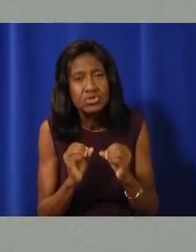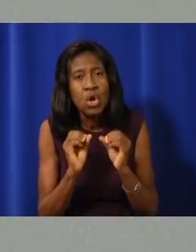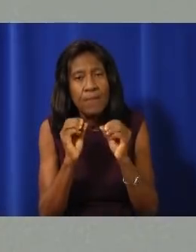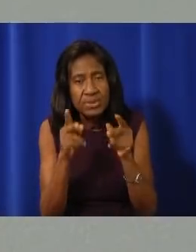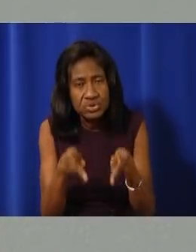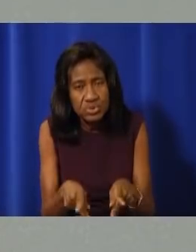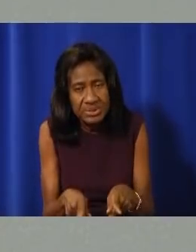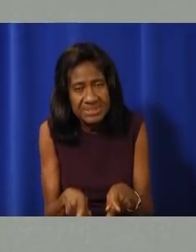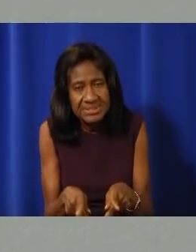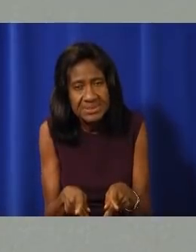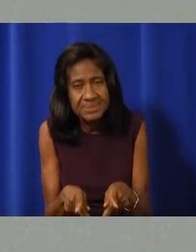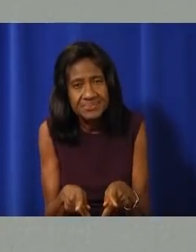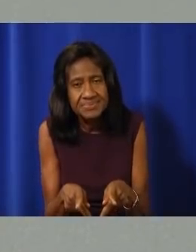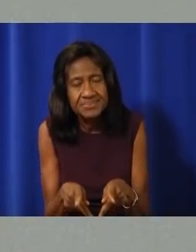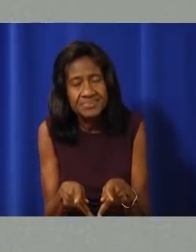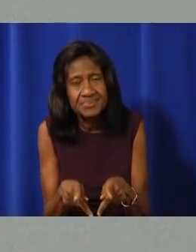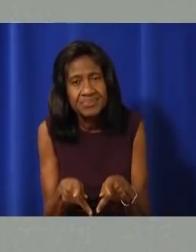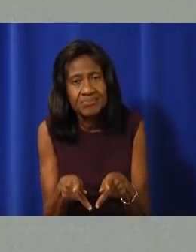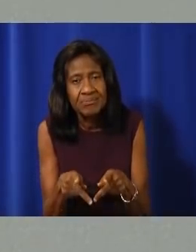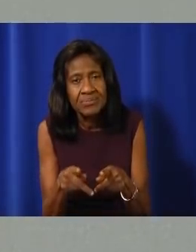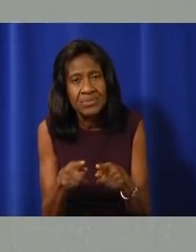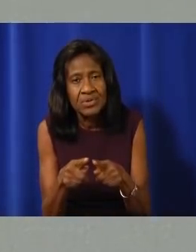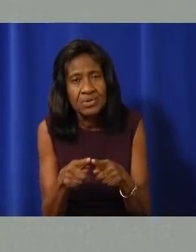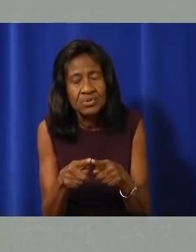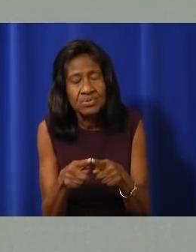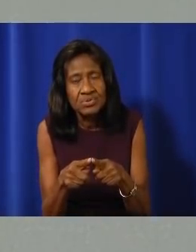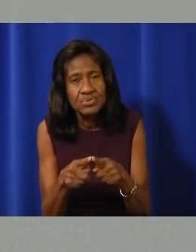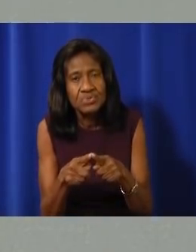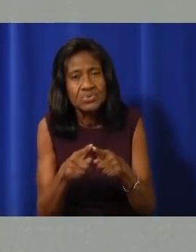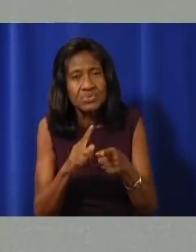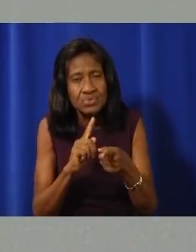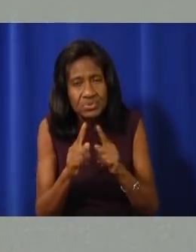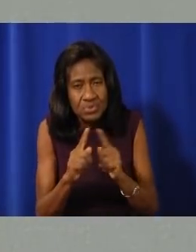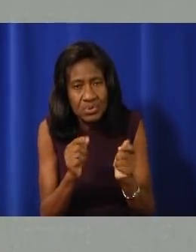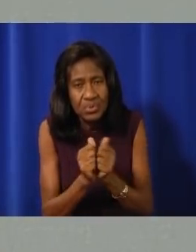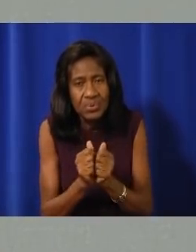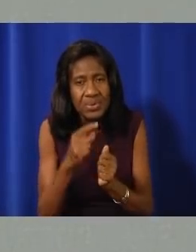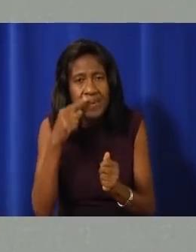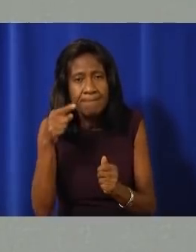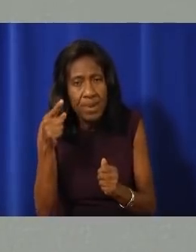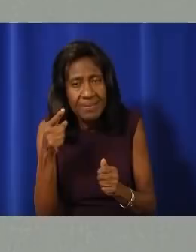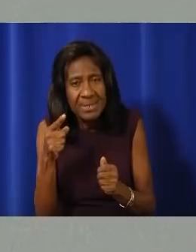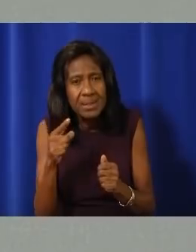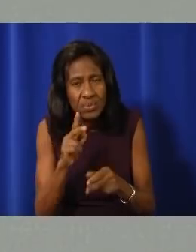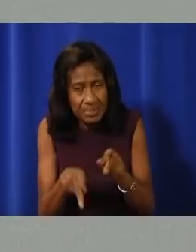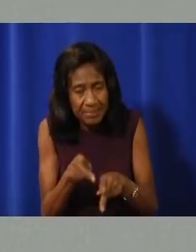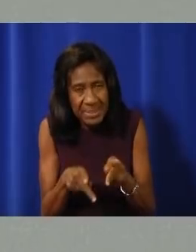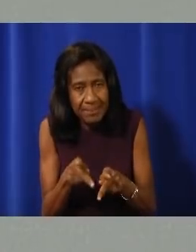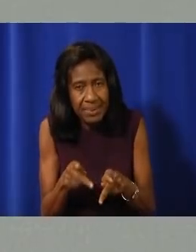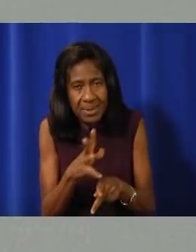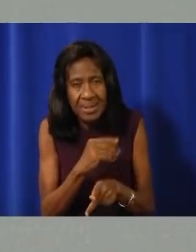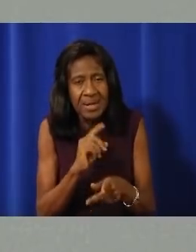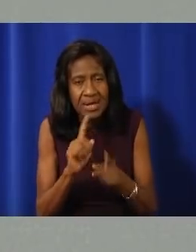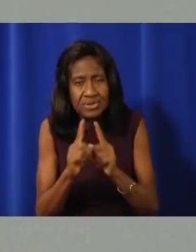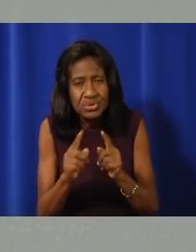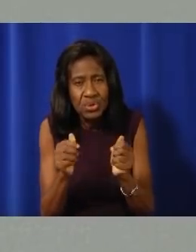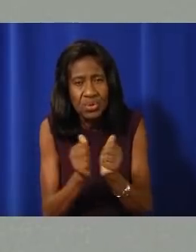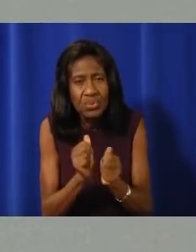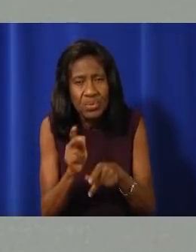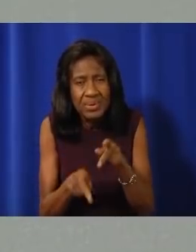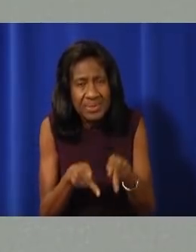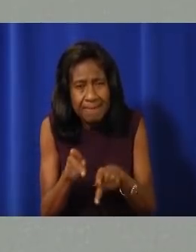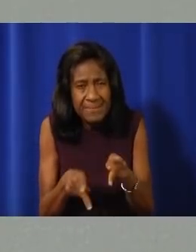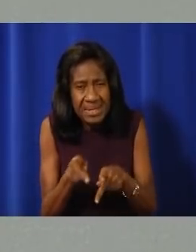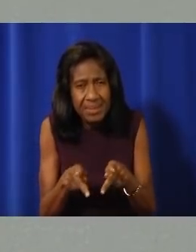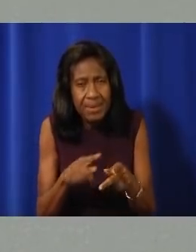trying to engage with the public, educate people around the issues, get us out of this perspective that